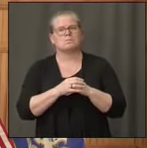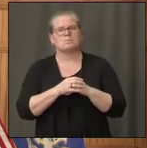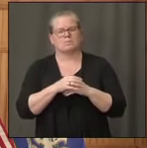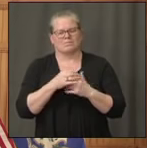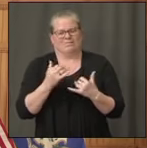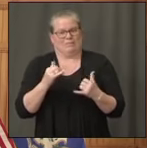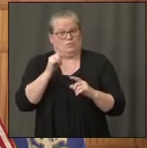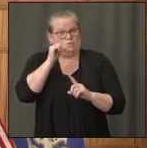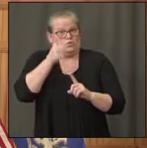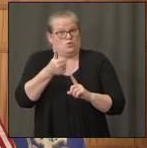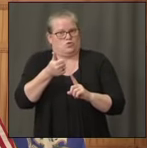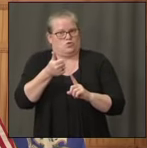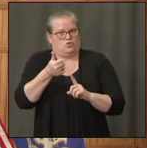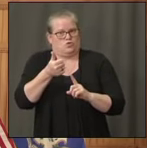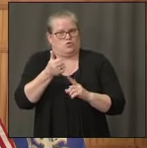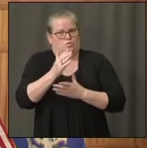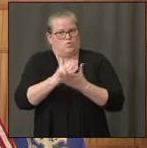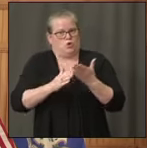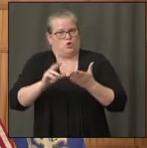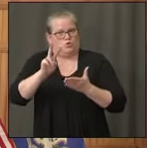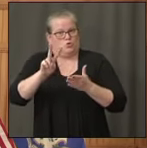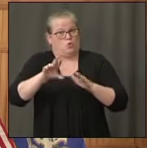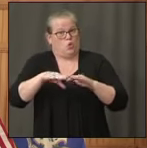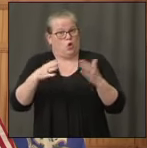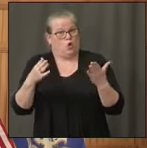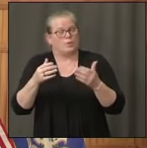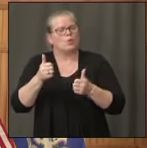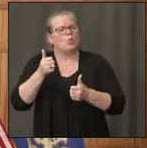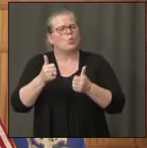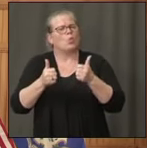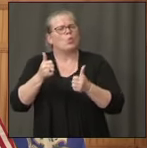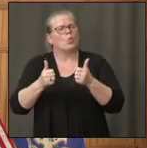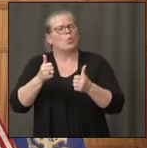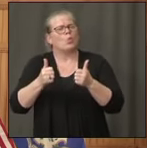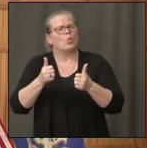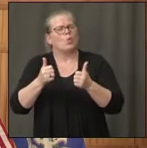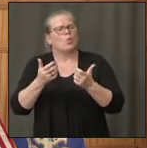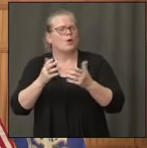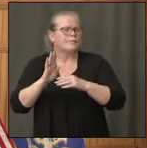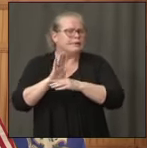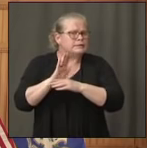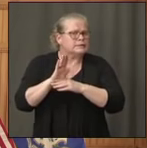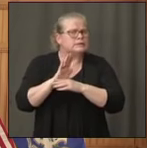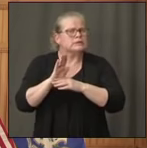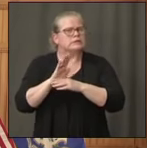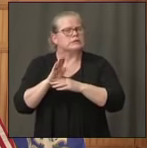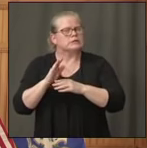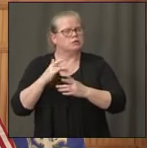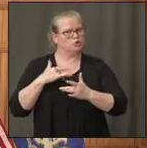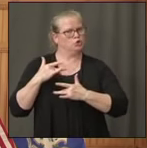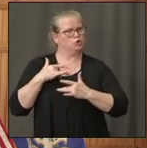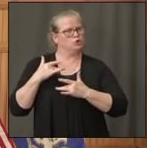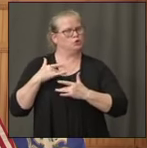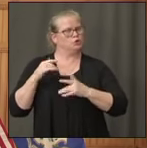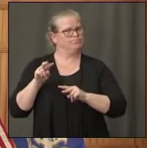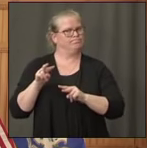phase give you the cause for most concern. Where are you worried?